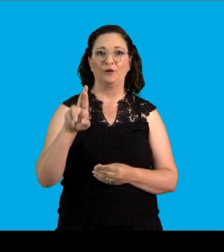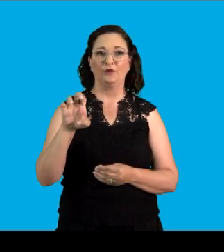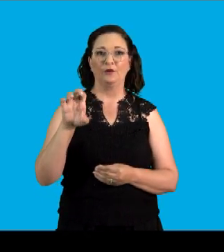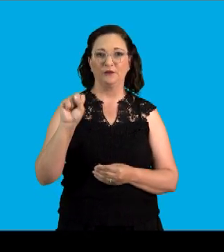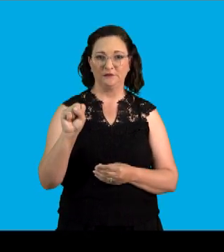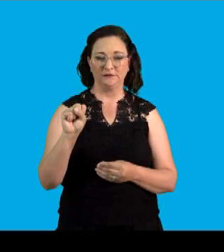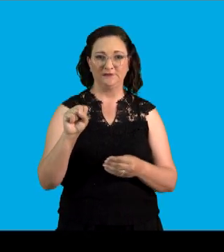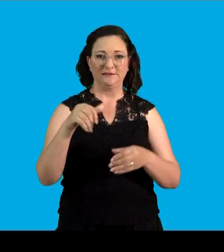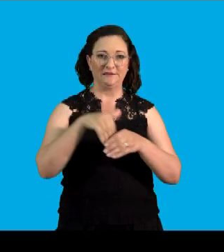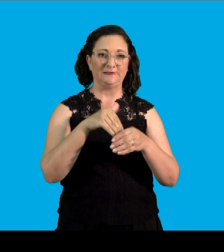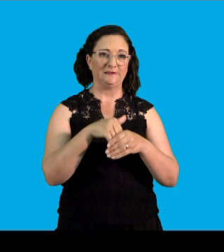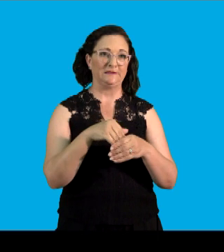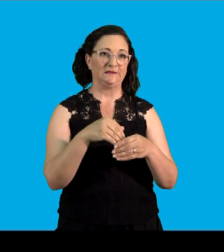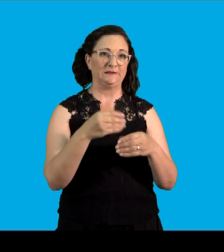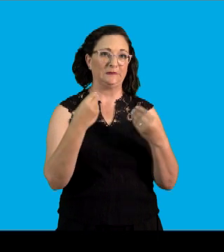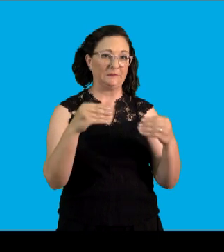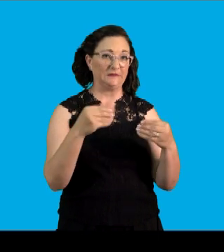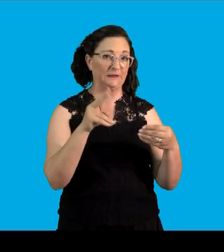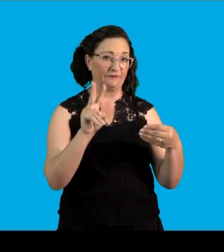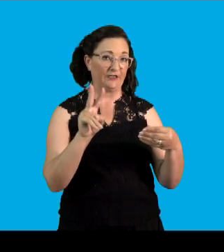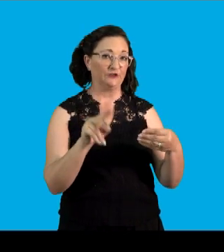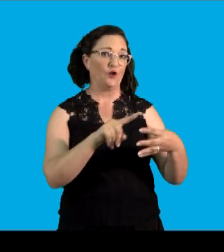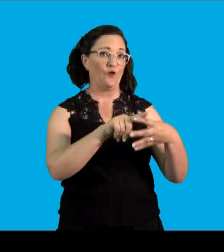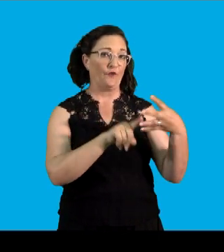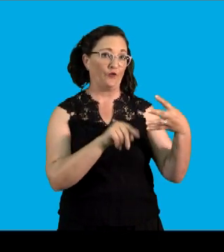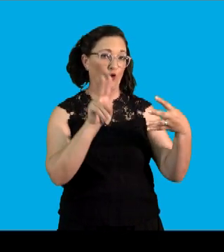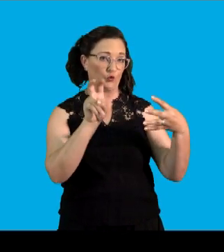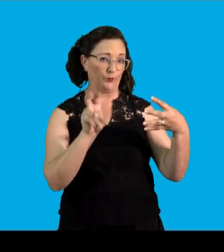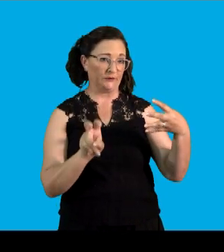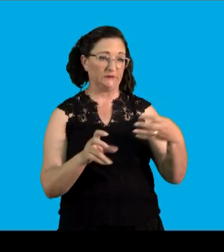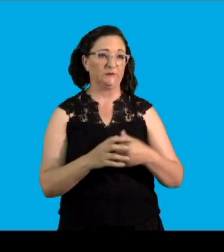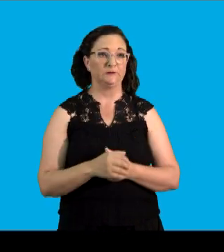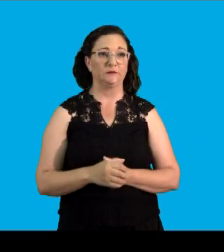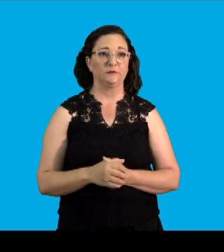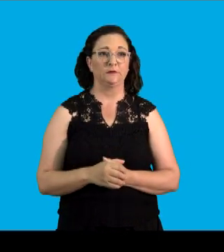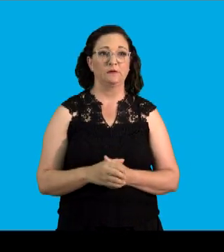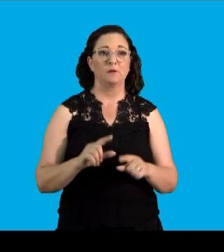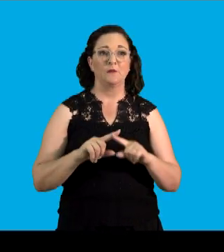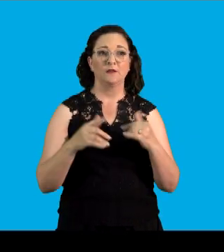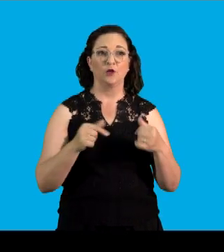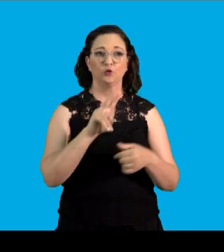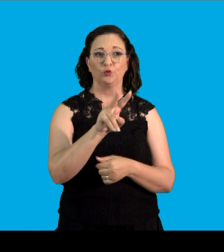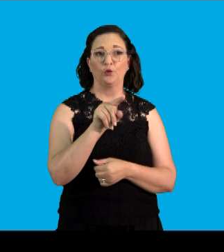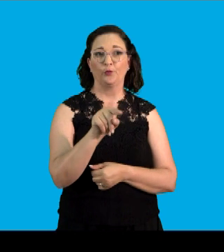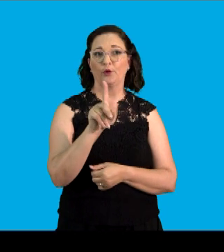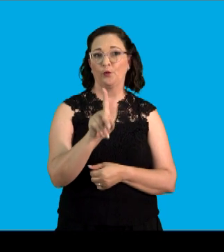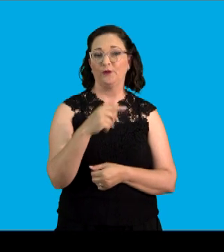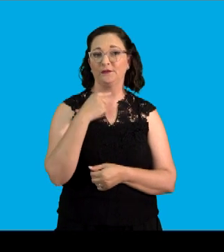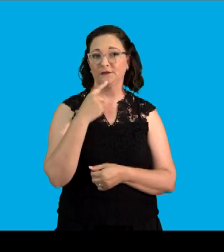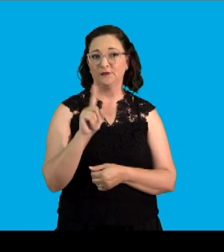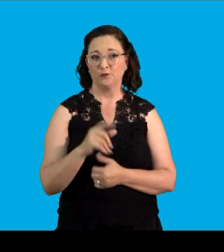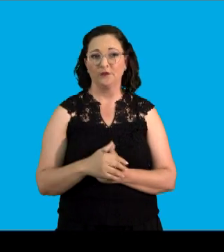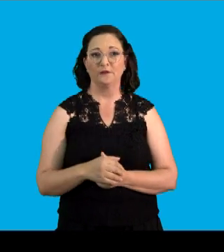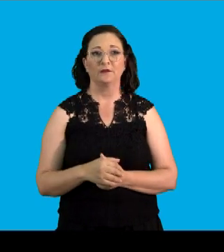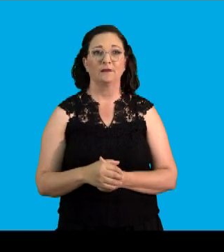are 4 topics that goes under business ventures. 2.1 says list the 3 qualities of an